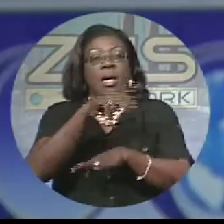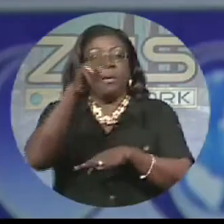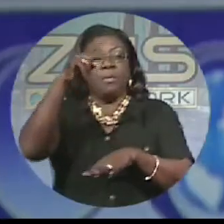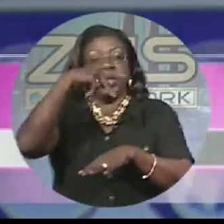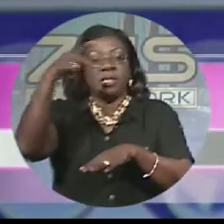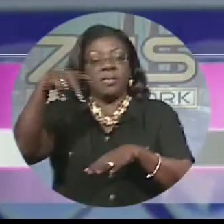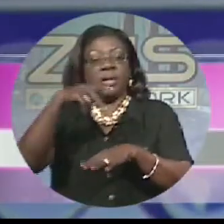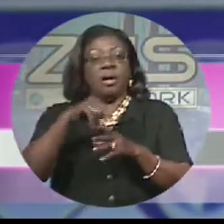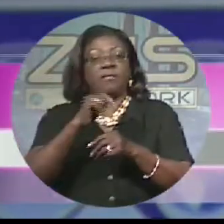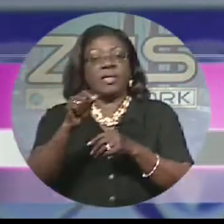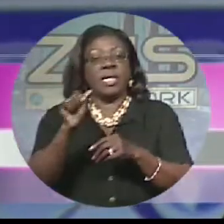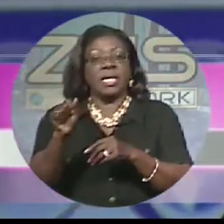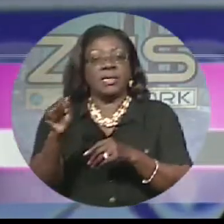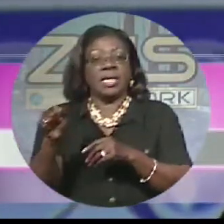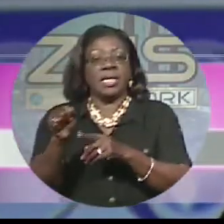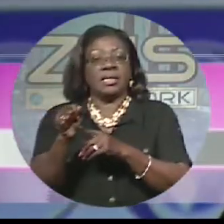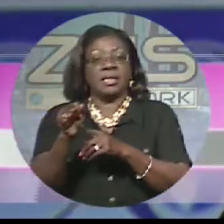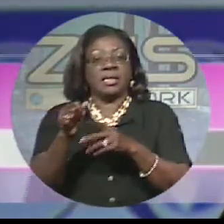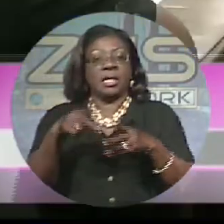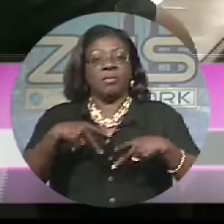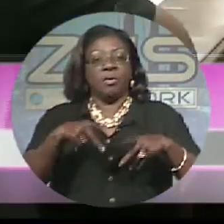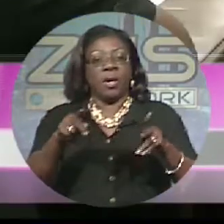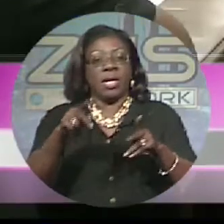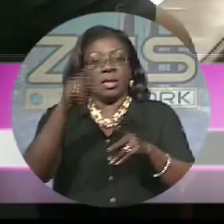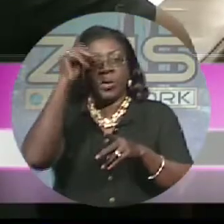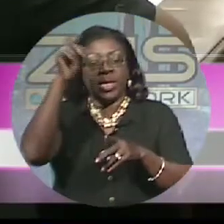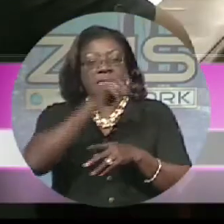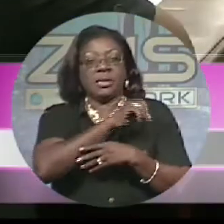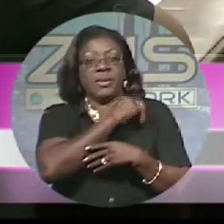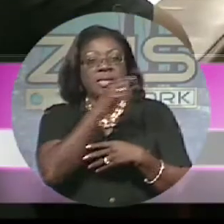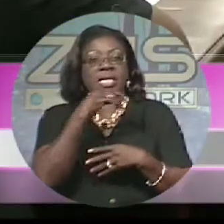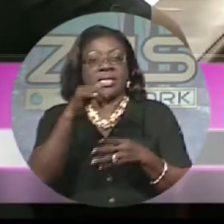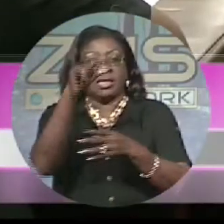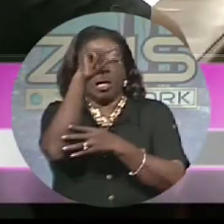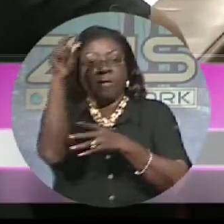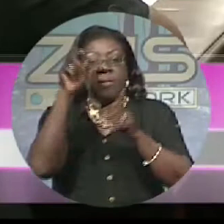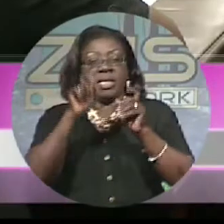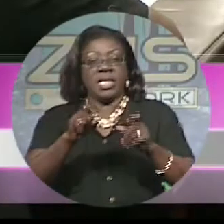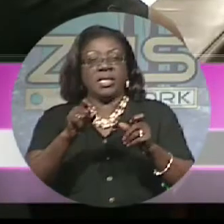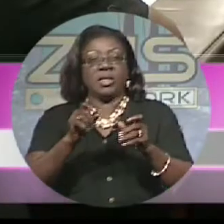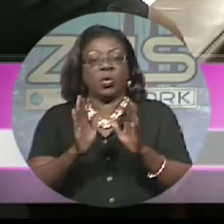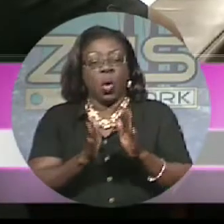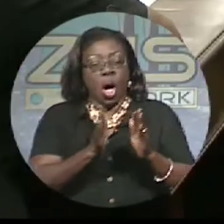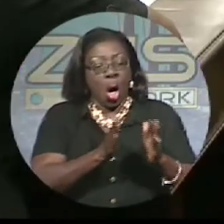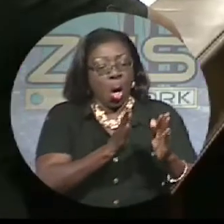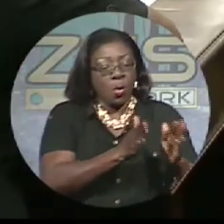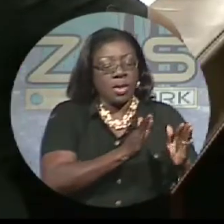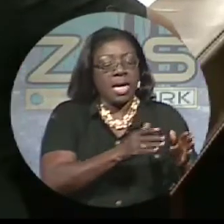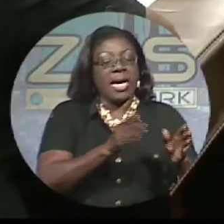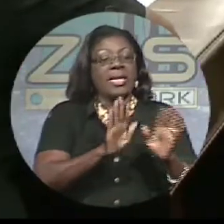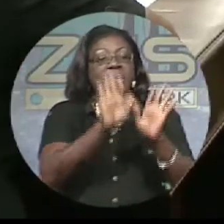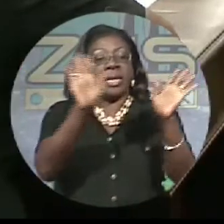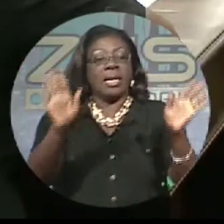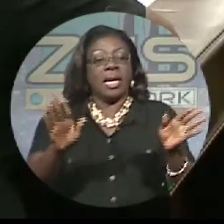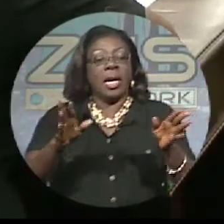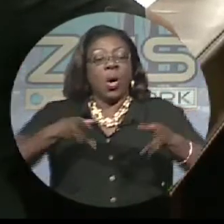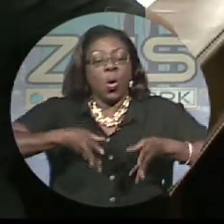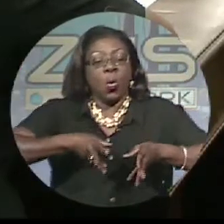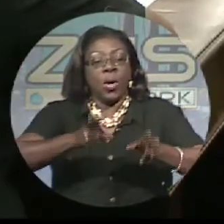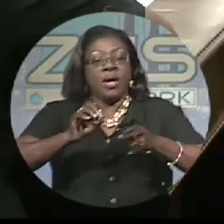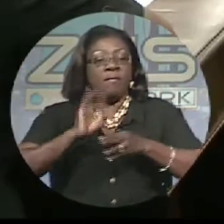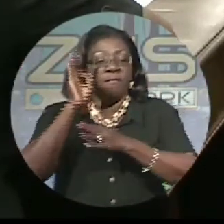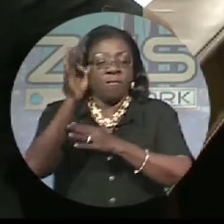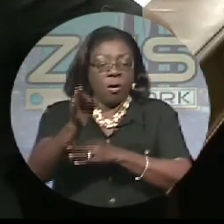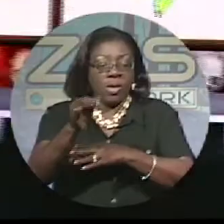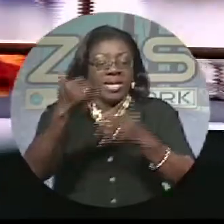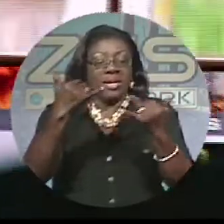DSS Financial Corporate Service Provider Dave Smith says the government needs to outline a clear way forward now that the gaming bill has